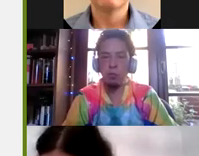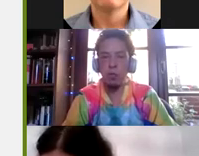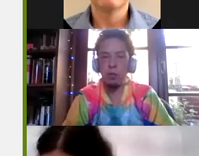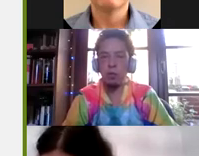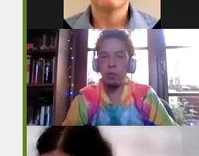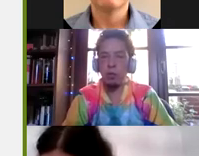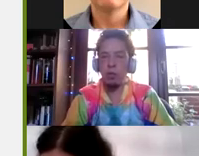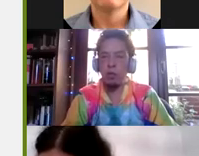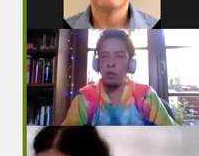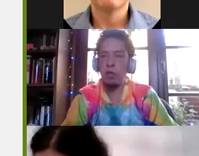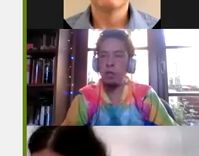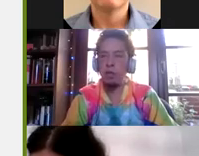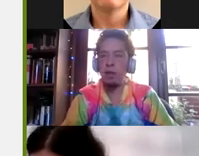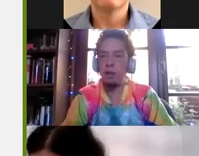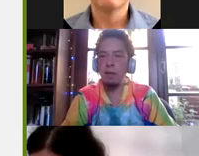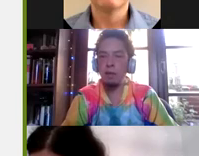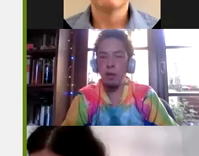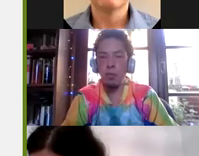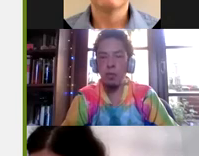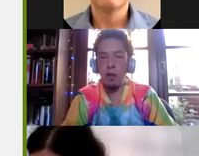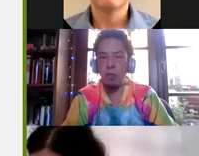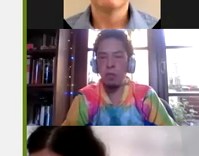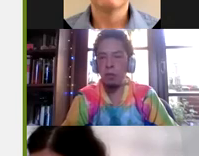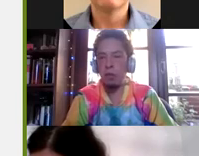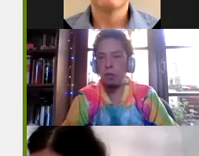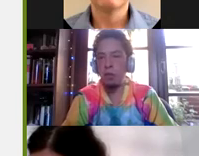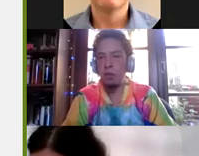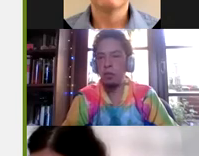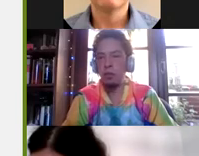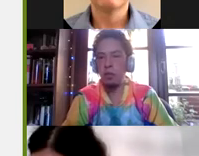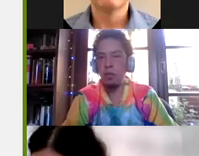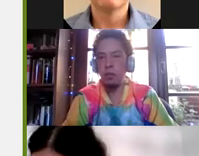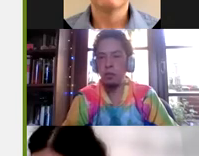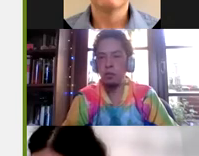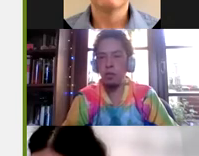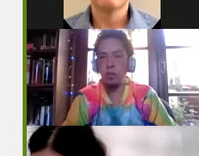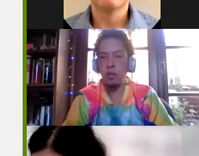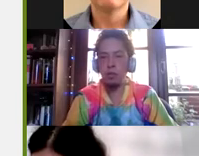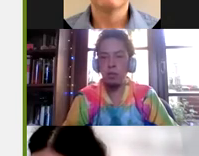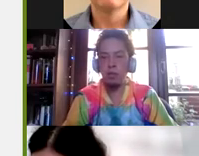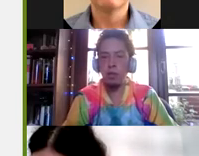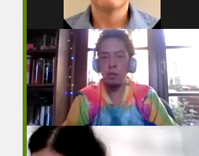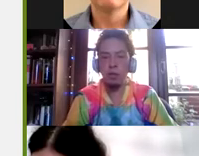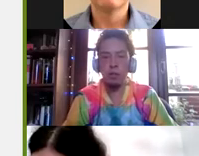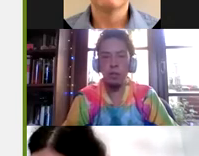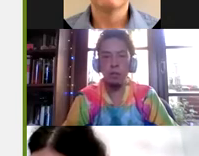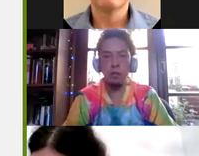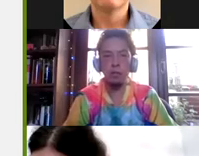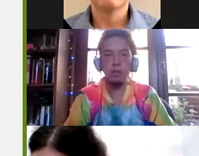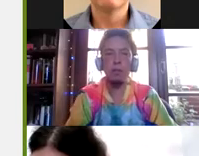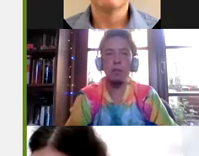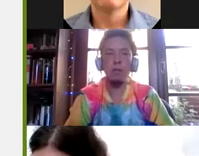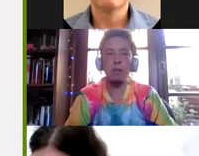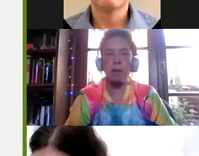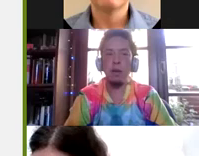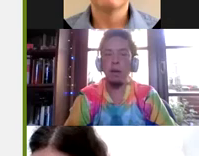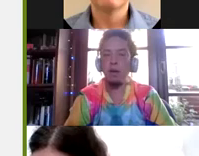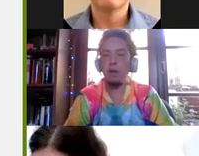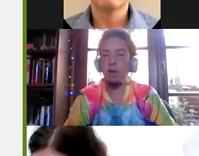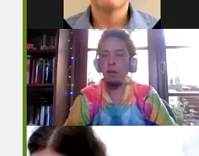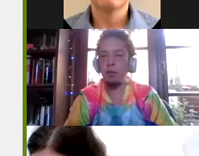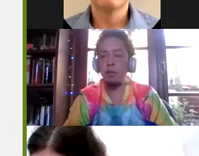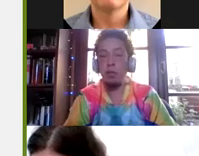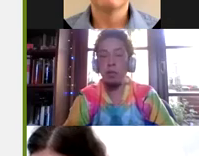in any sort of occasion where our name has to be called out in public. And